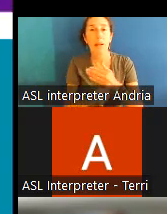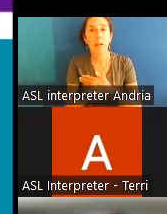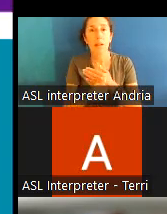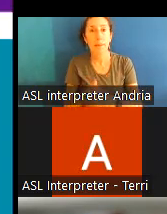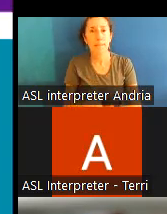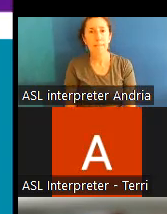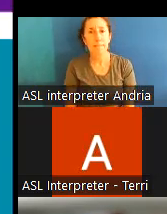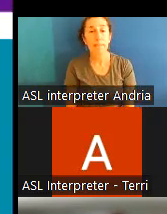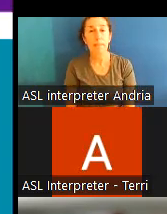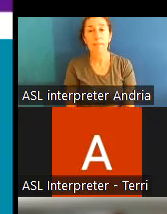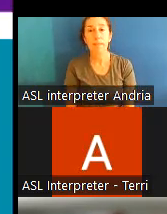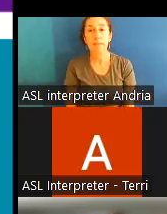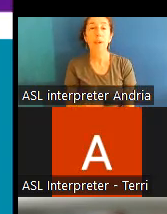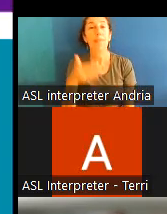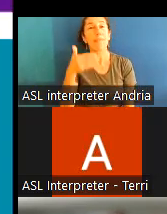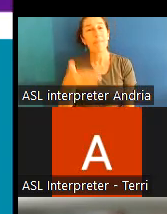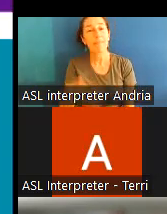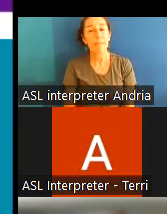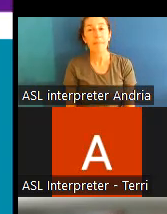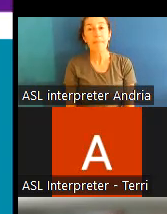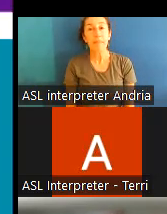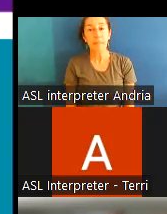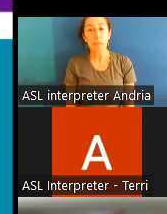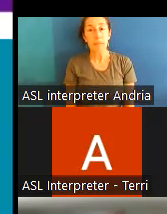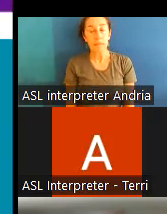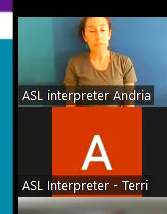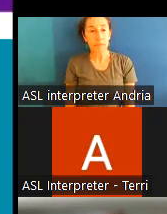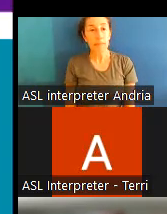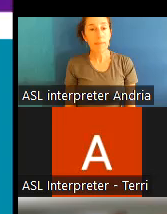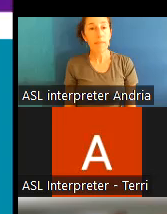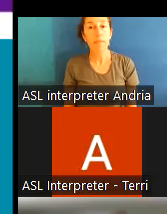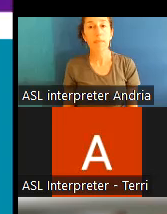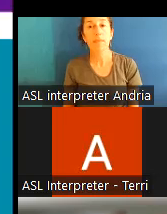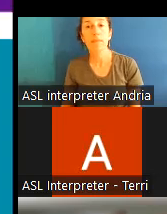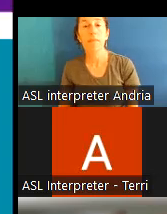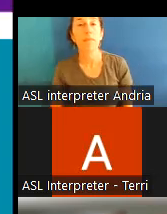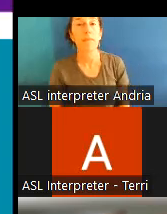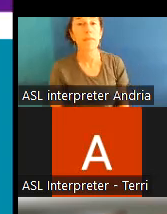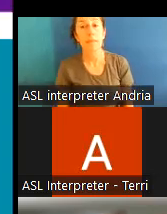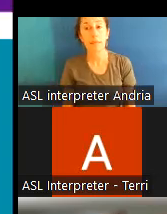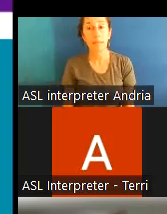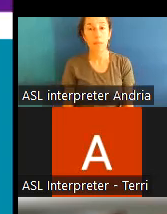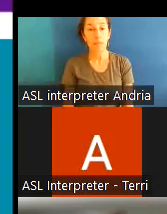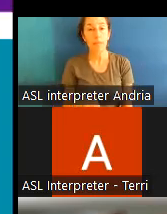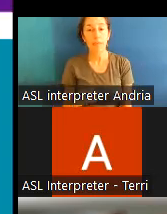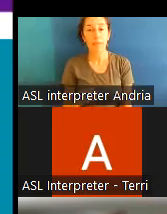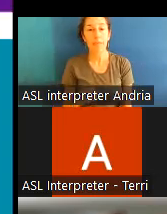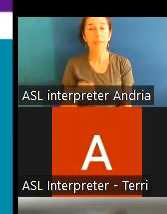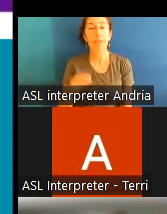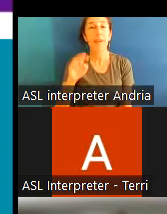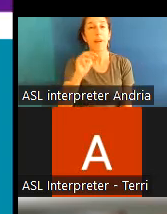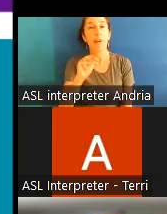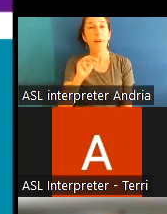All right, let's go ahead and go on. Let's talk a little bit about Maryland. So I'm going to give you a 5-year